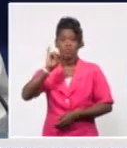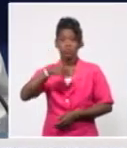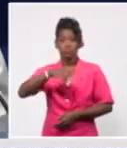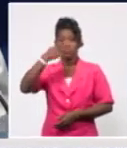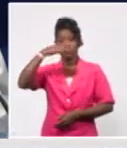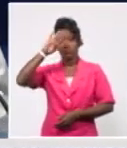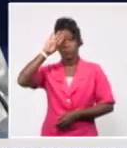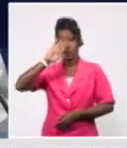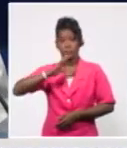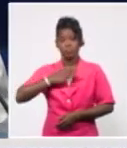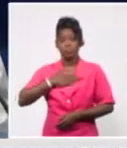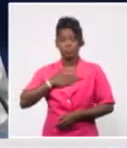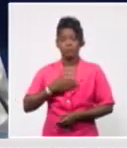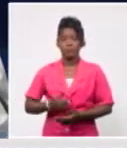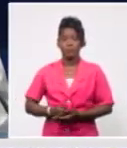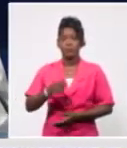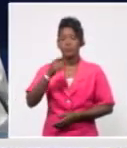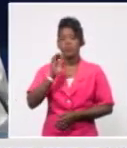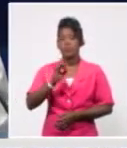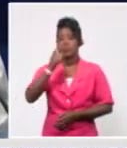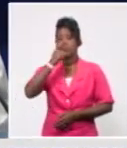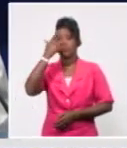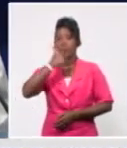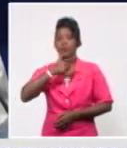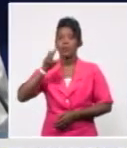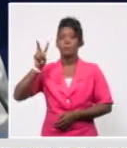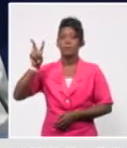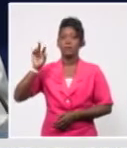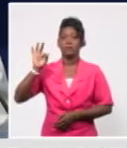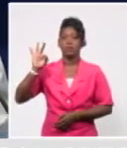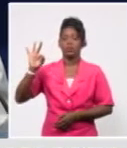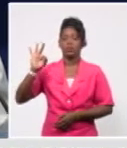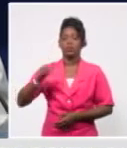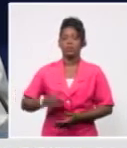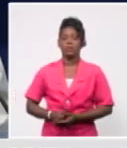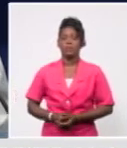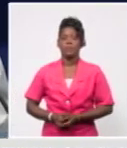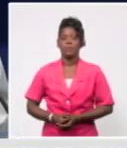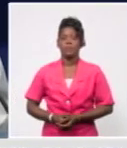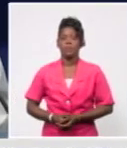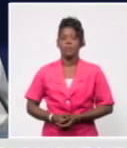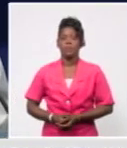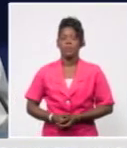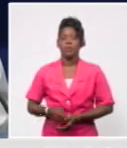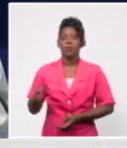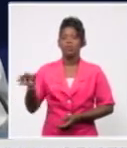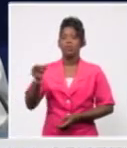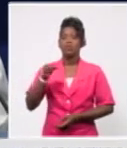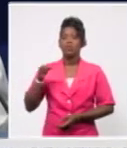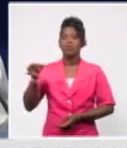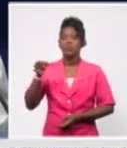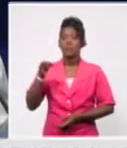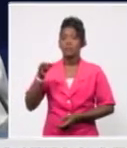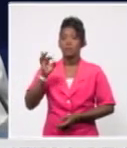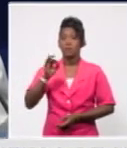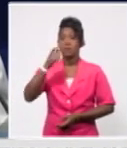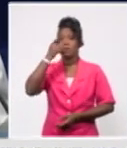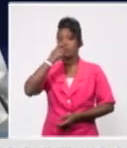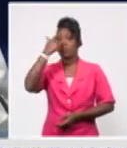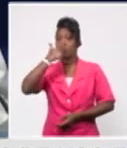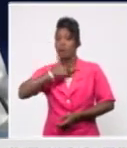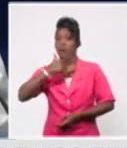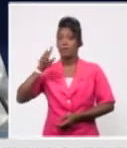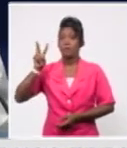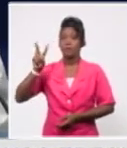Majagua 2, and Venezuela with 2 cases. The 21 cases from Havana belong to